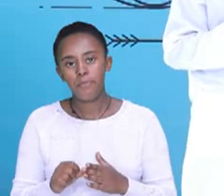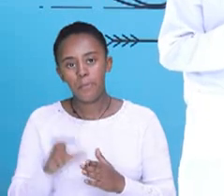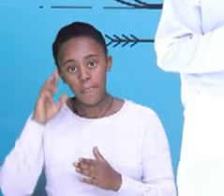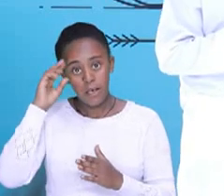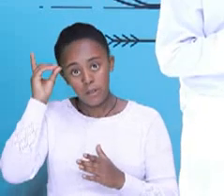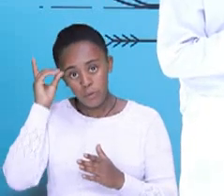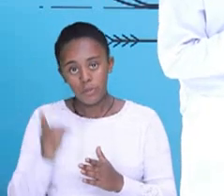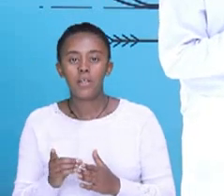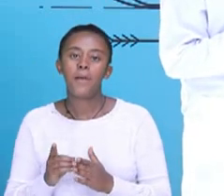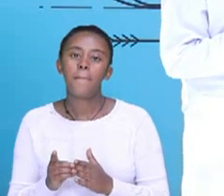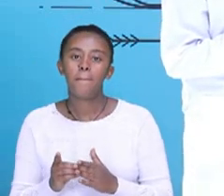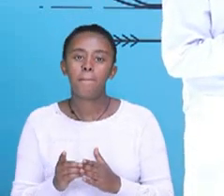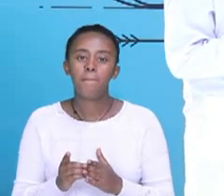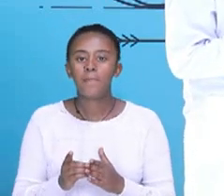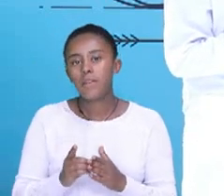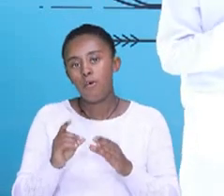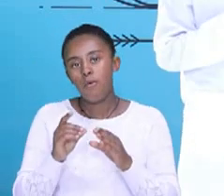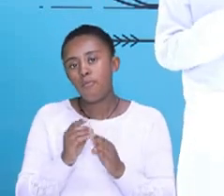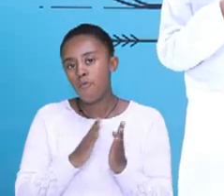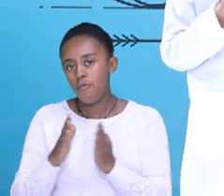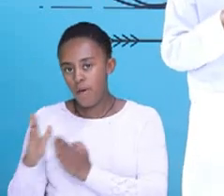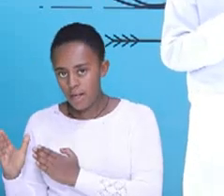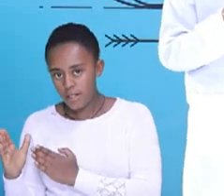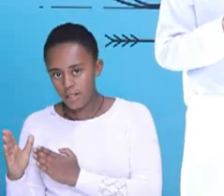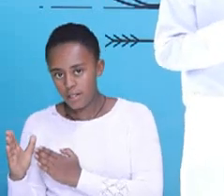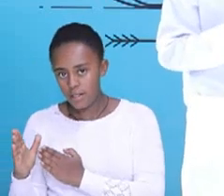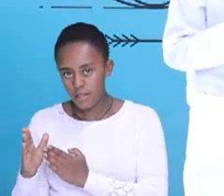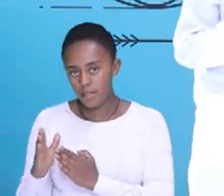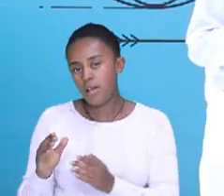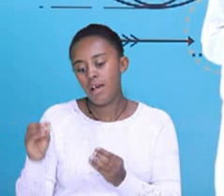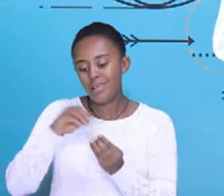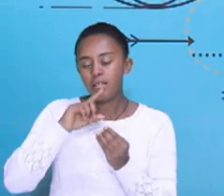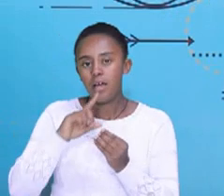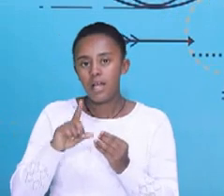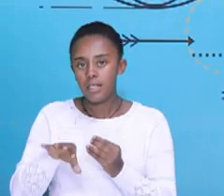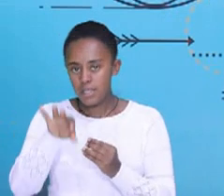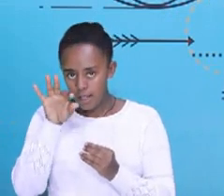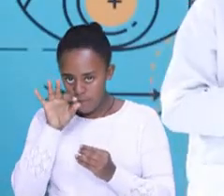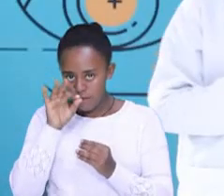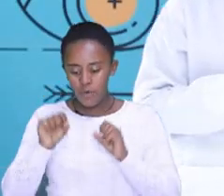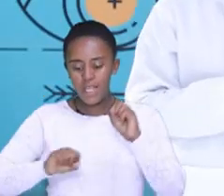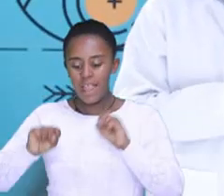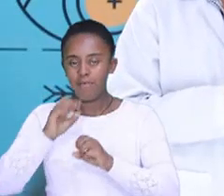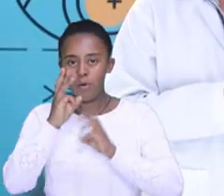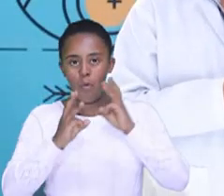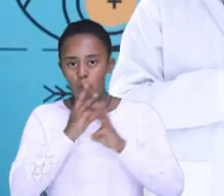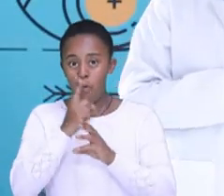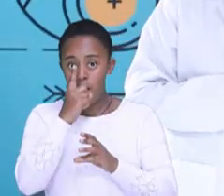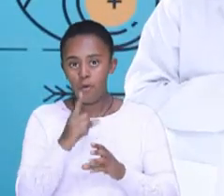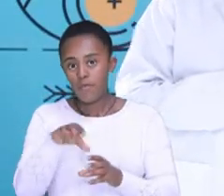René Dutrochet provide additional discoveries for the scientific world. One of